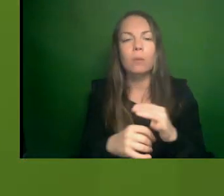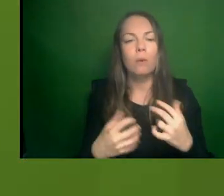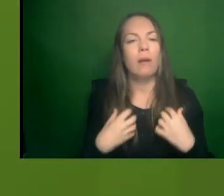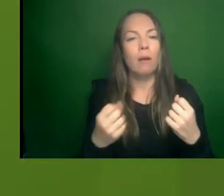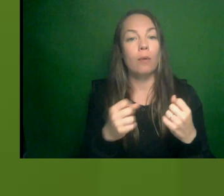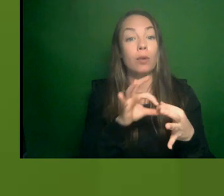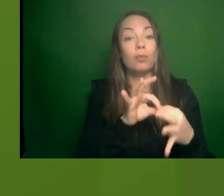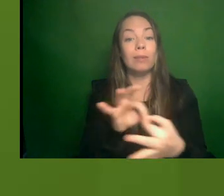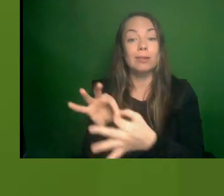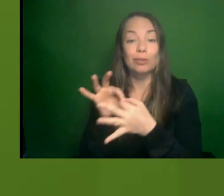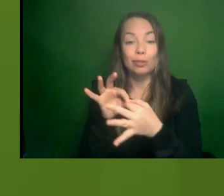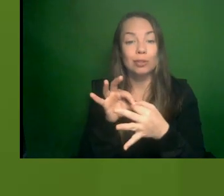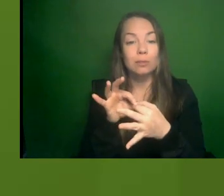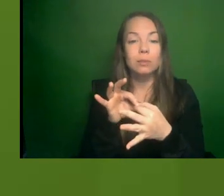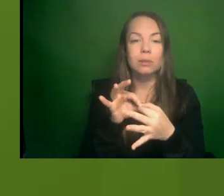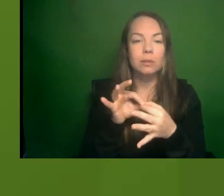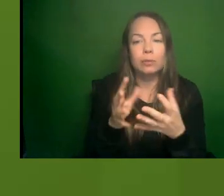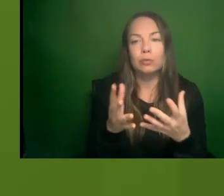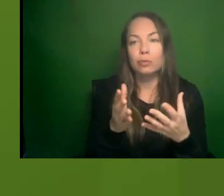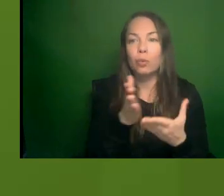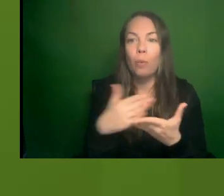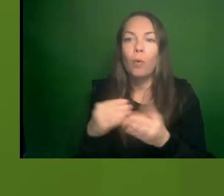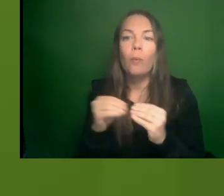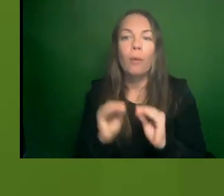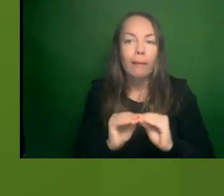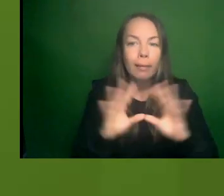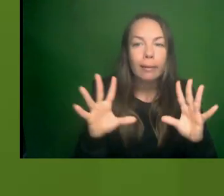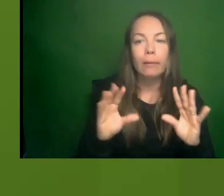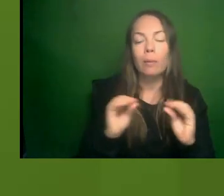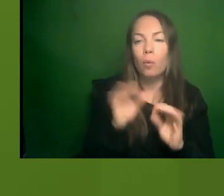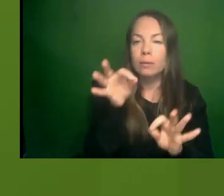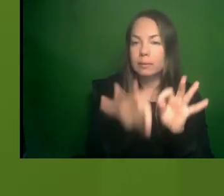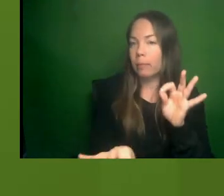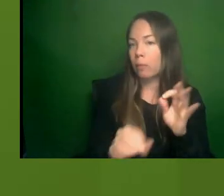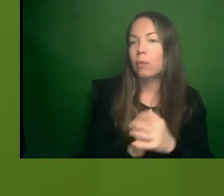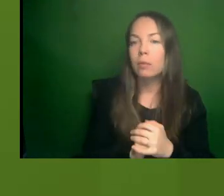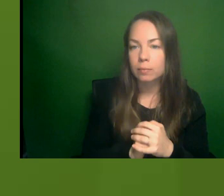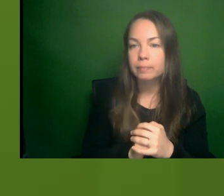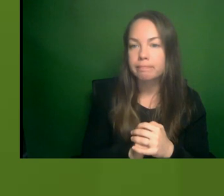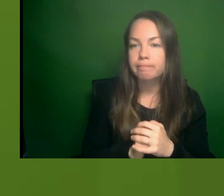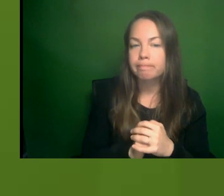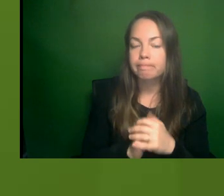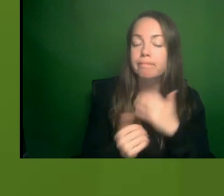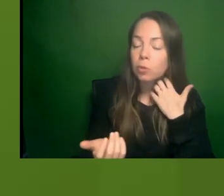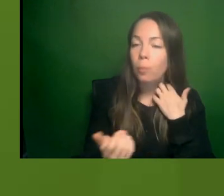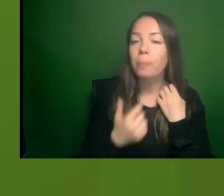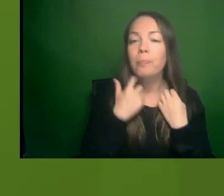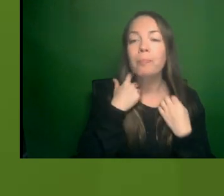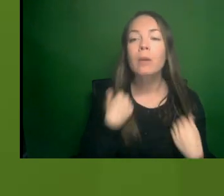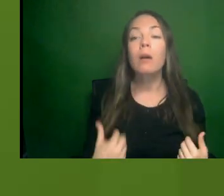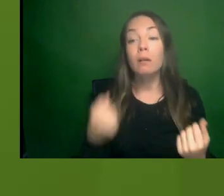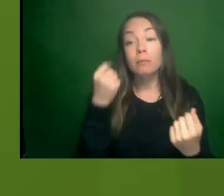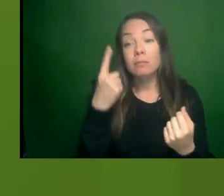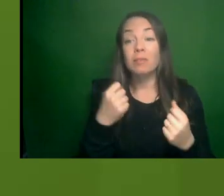into components that are more clear and simple? I mean, so much of this in my mind is about, because of all of those